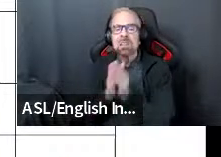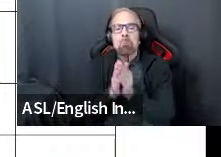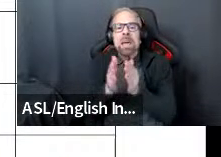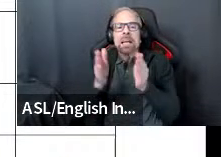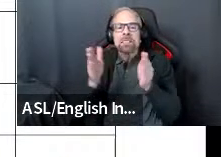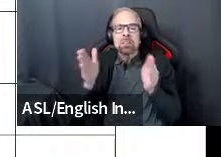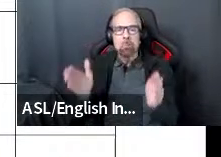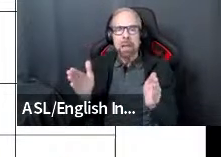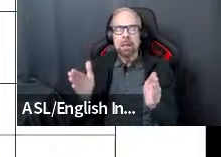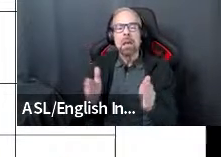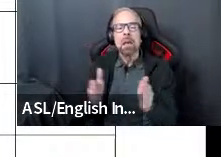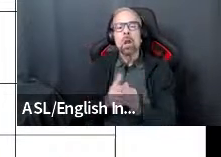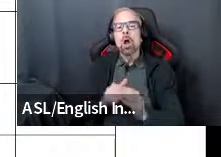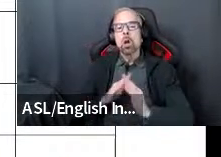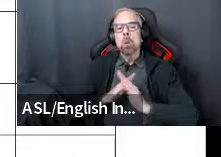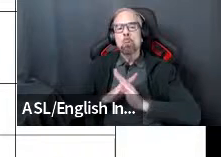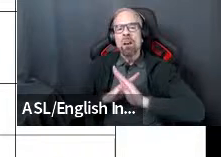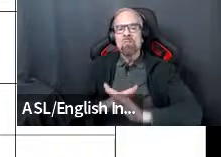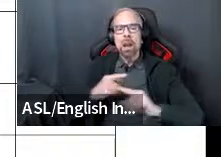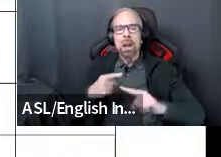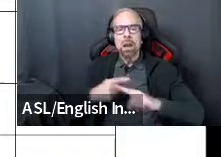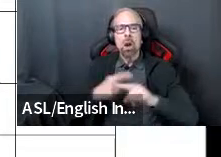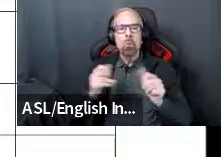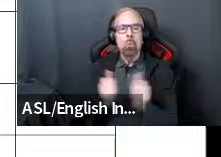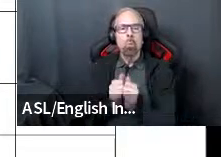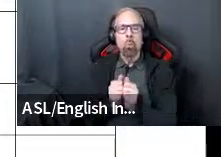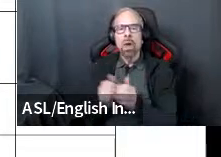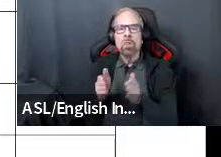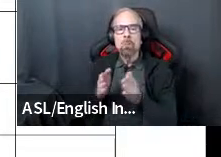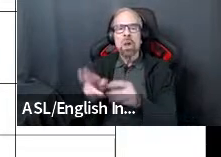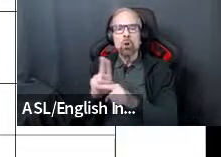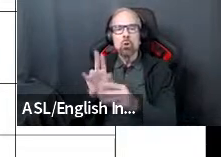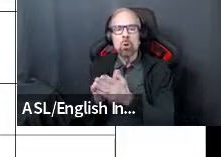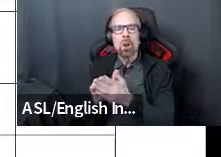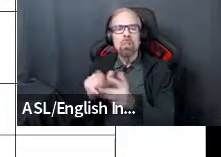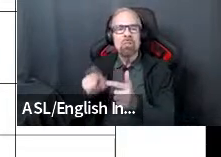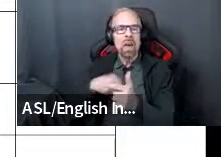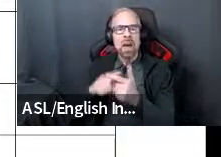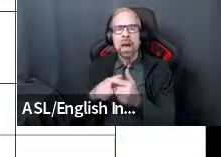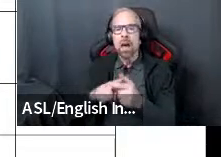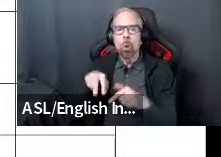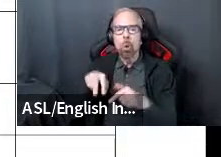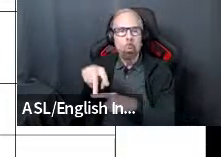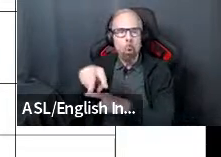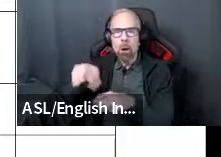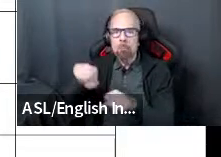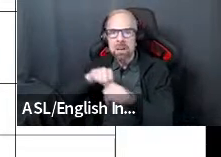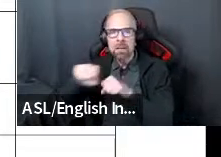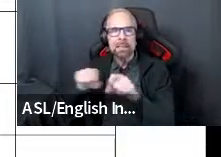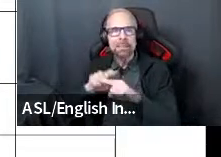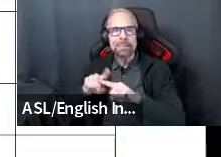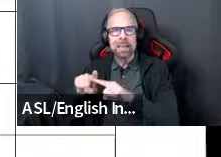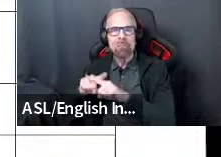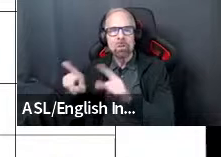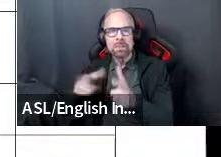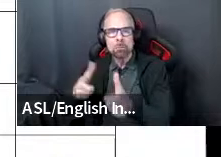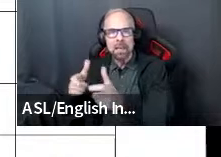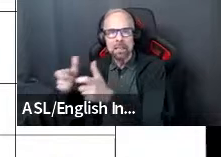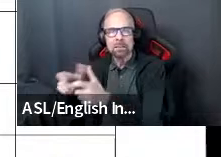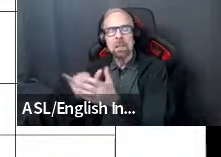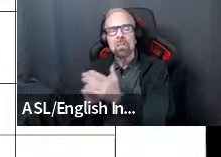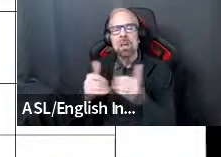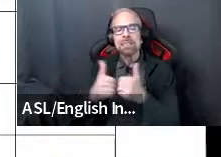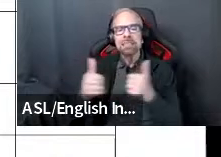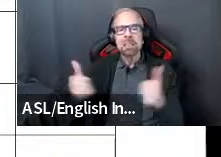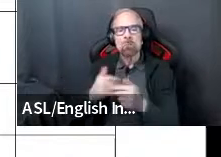to prevent conflicts with path users that may be traveling at varying speeds, the shared use path would provide separate spaces for people